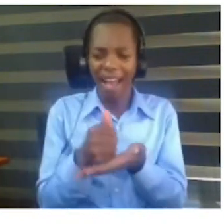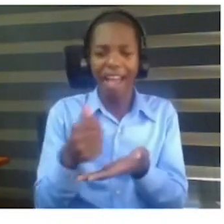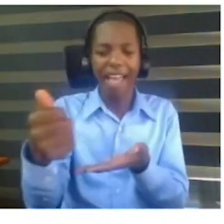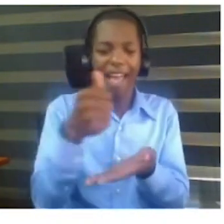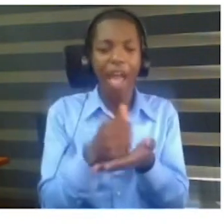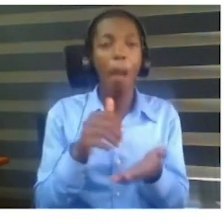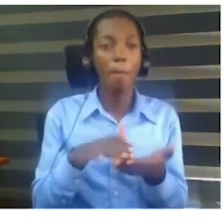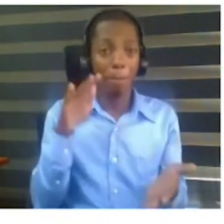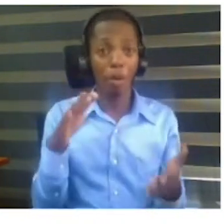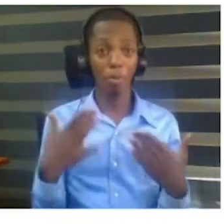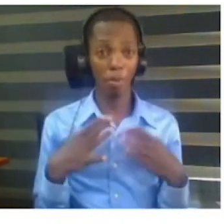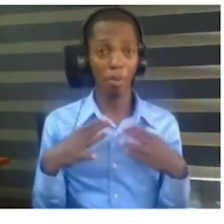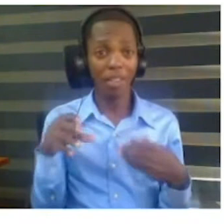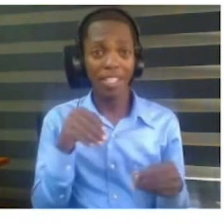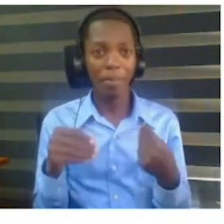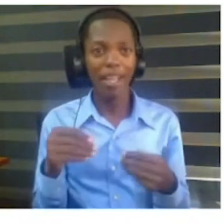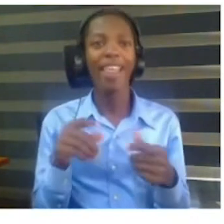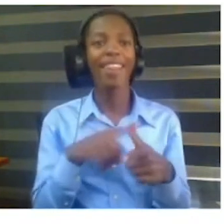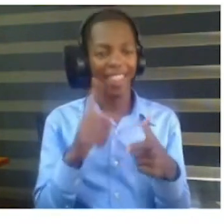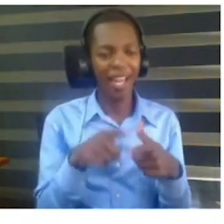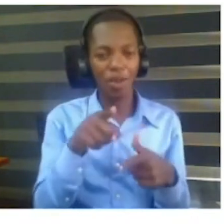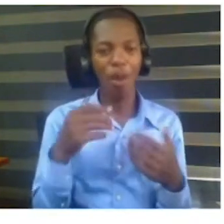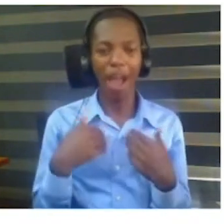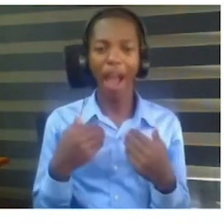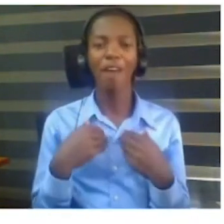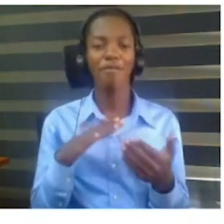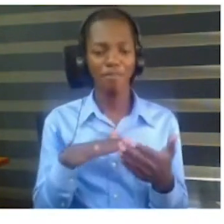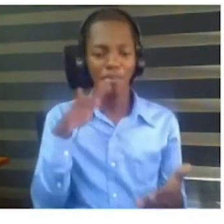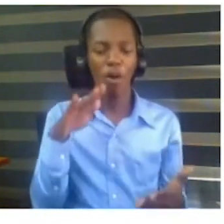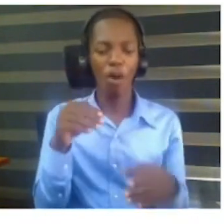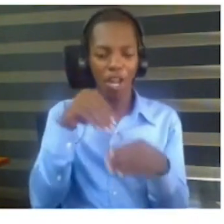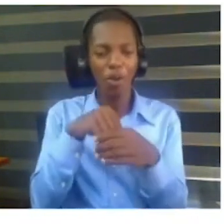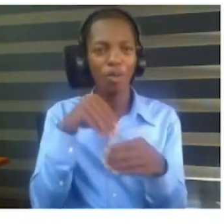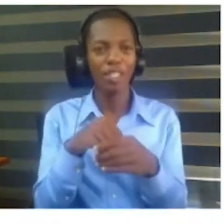come up with innovative technologies that benefit everyone.